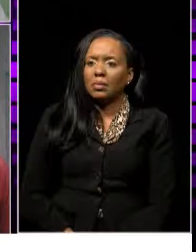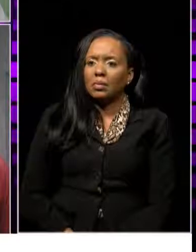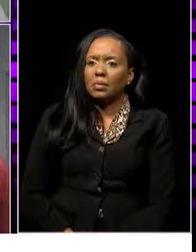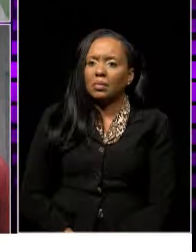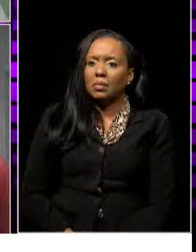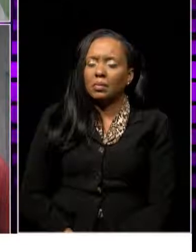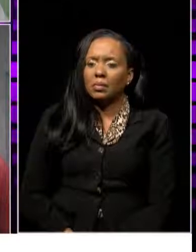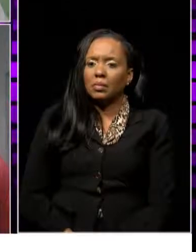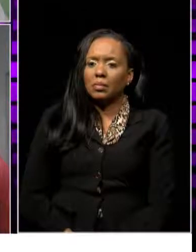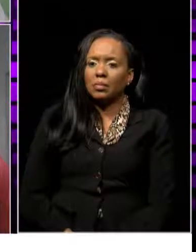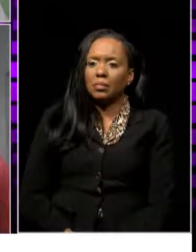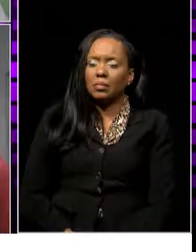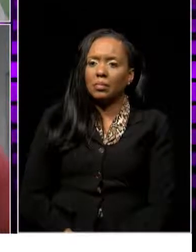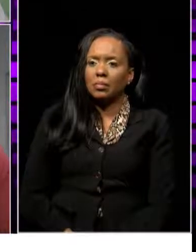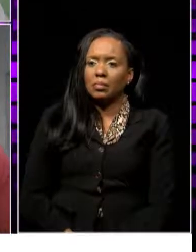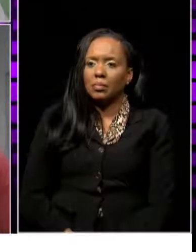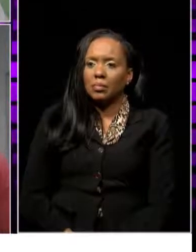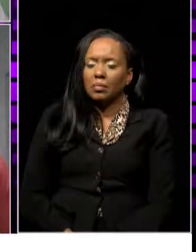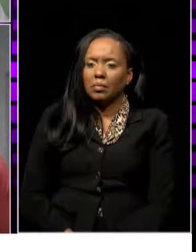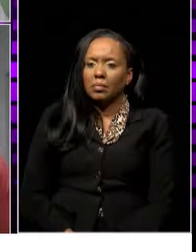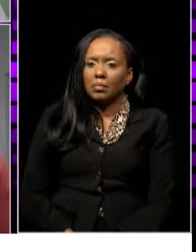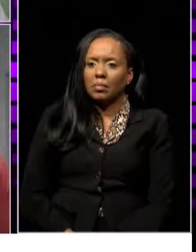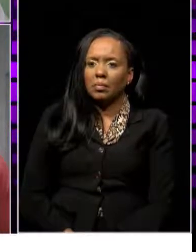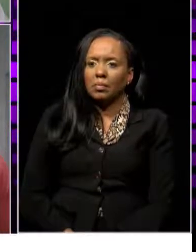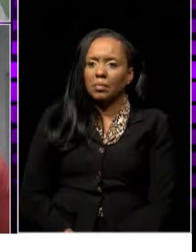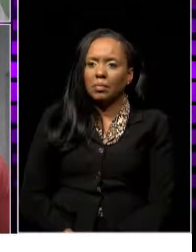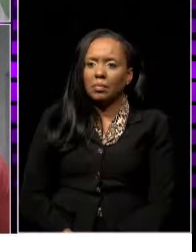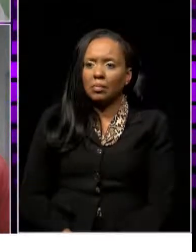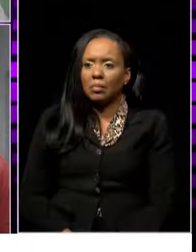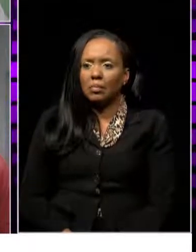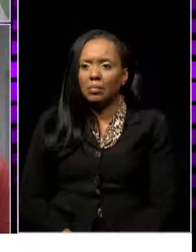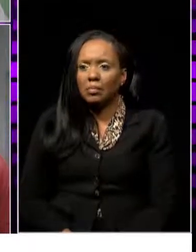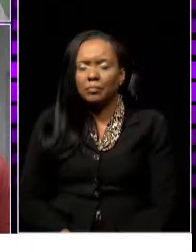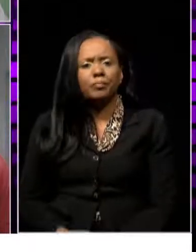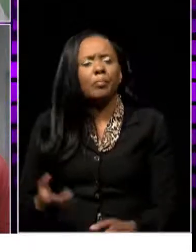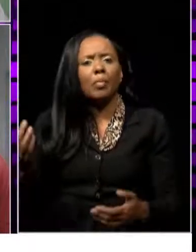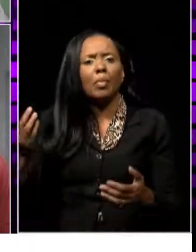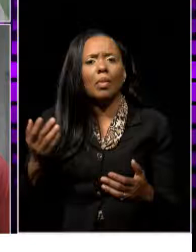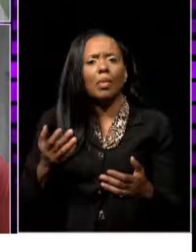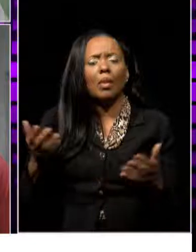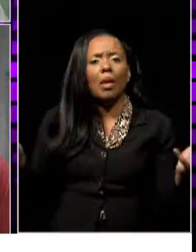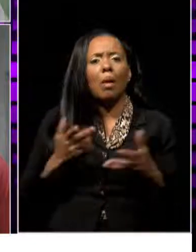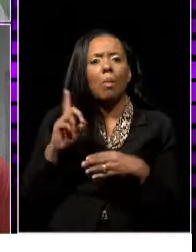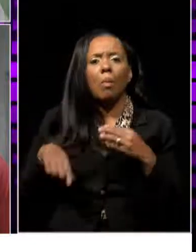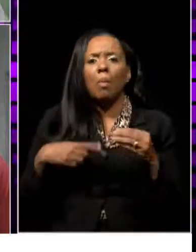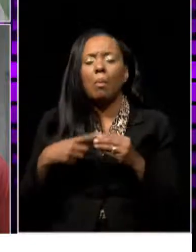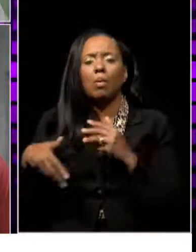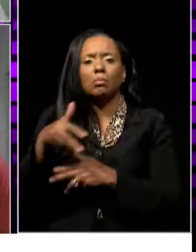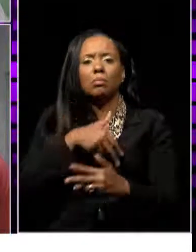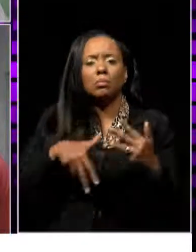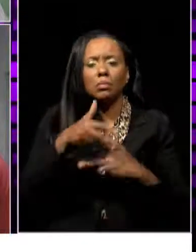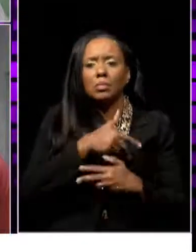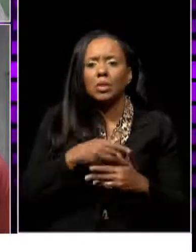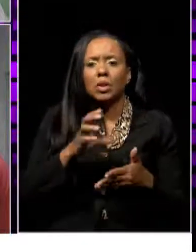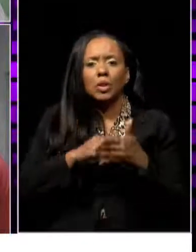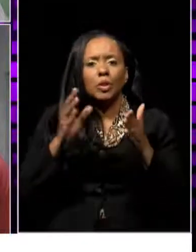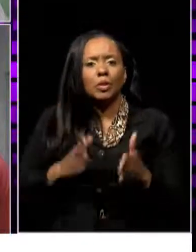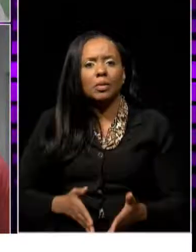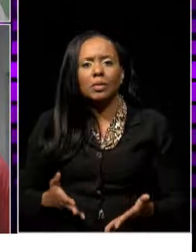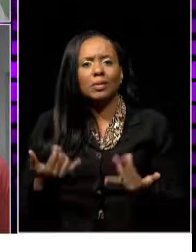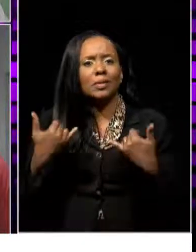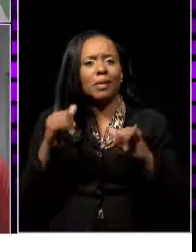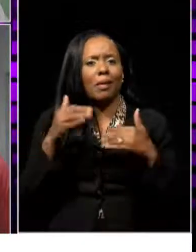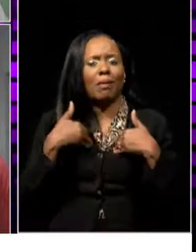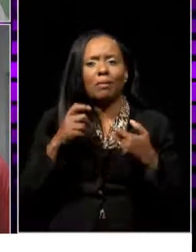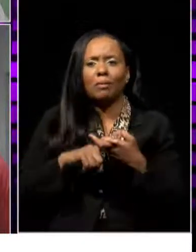about students' social interaction among each other? Do students still make friends? Do they still keep friends? How do they go about